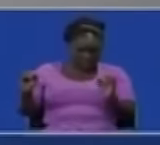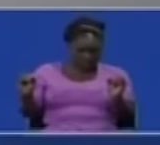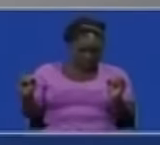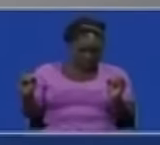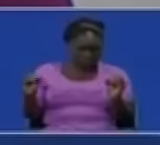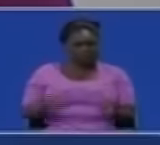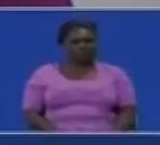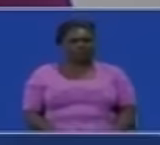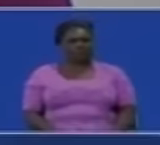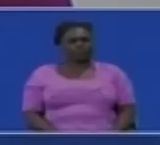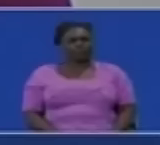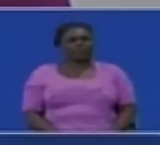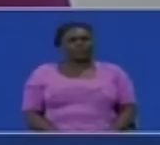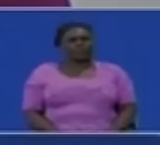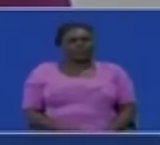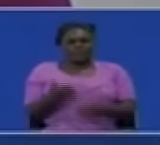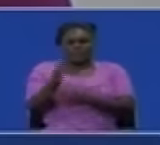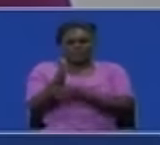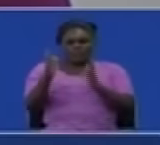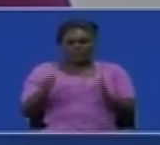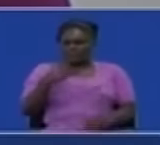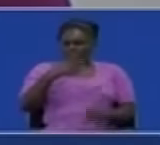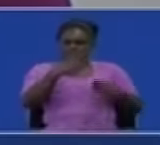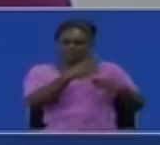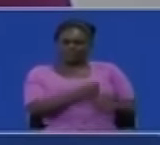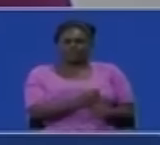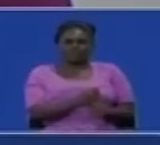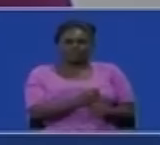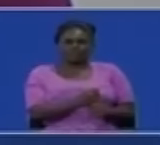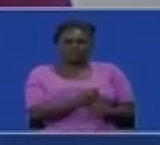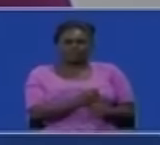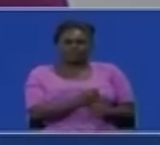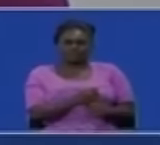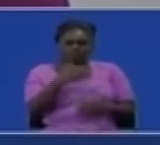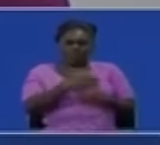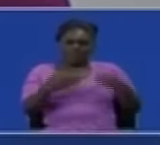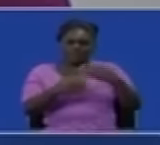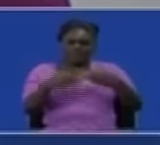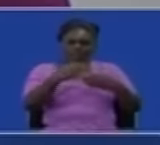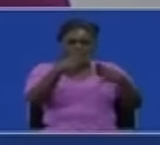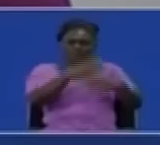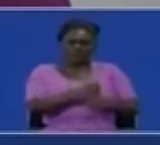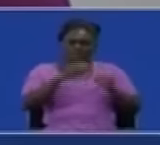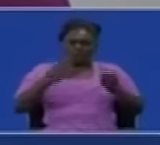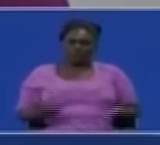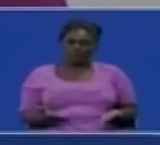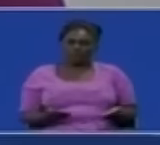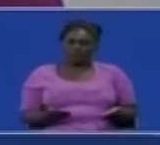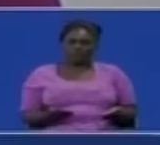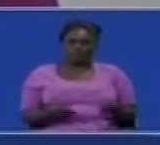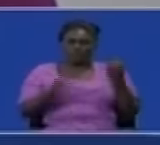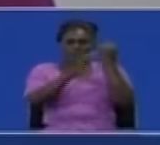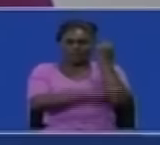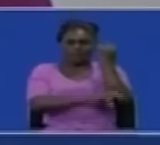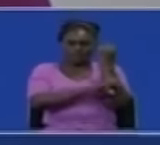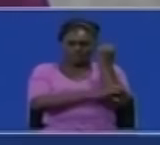road. All right, Ambassador Tumwa, you talked a lot about trust. So how do we build trust? How do we get trust? I mean, in this country, we